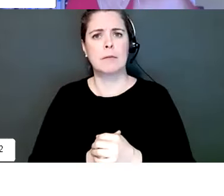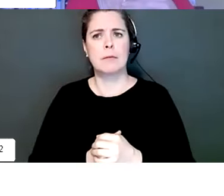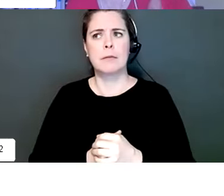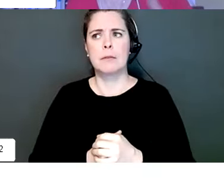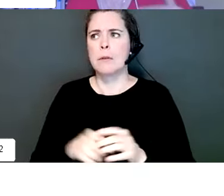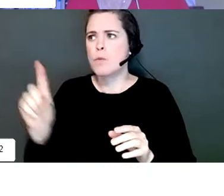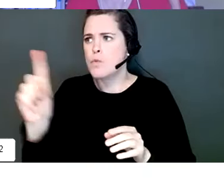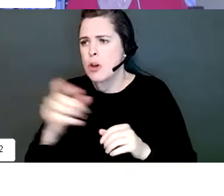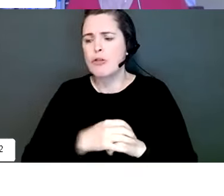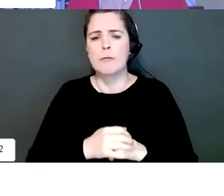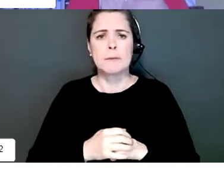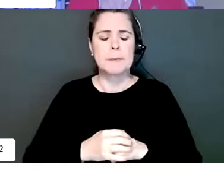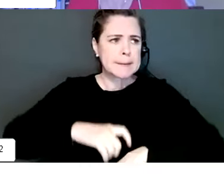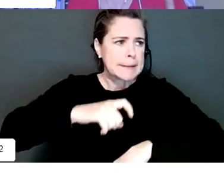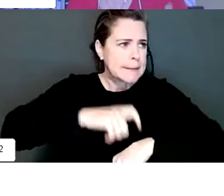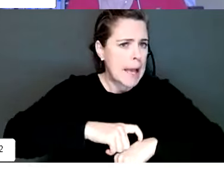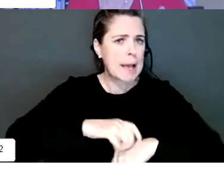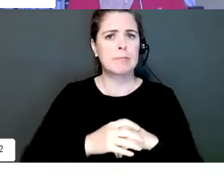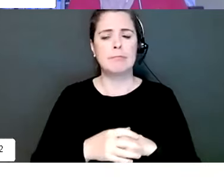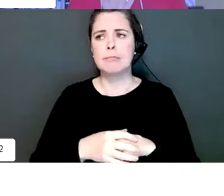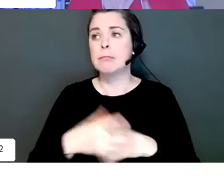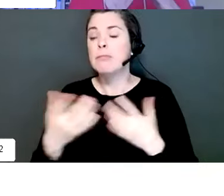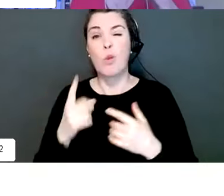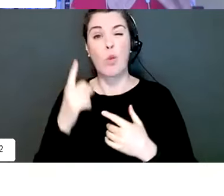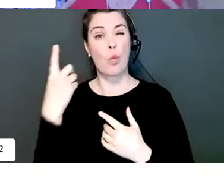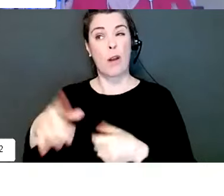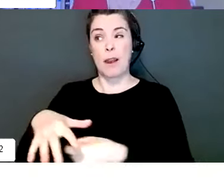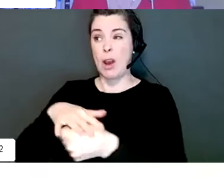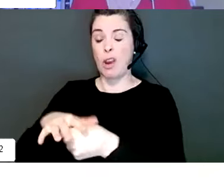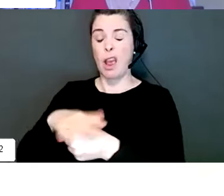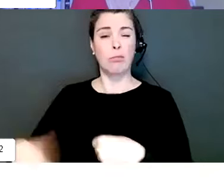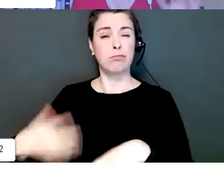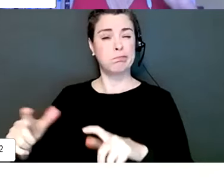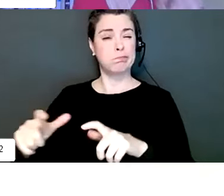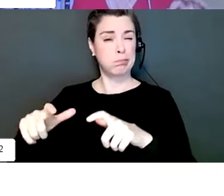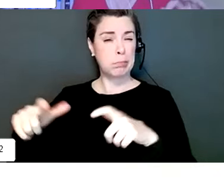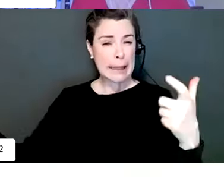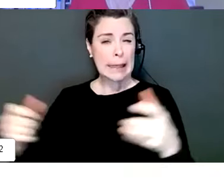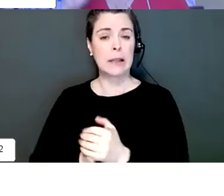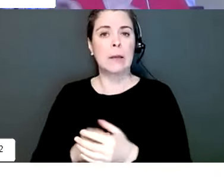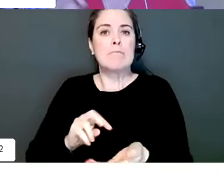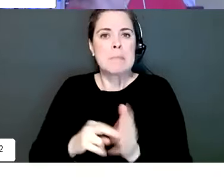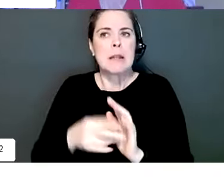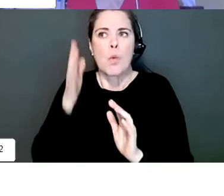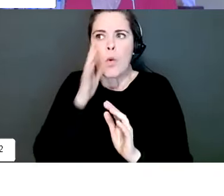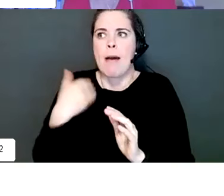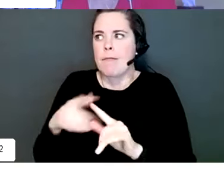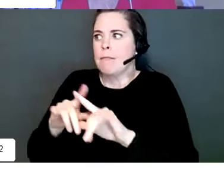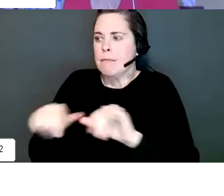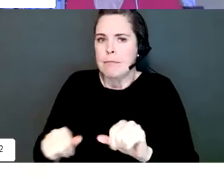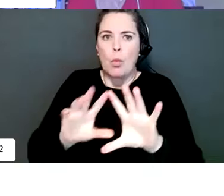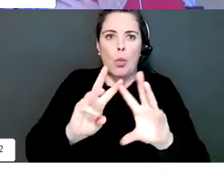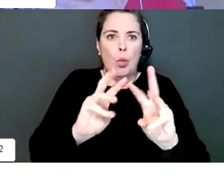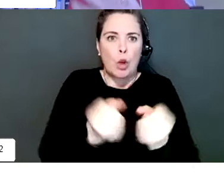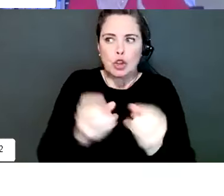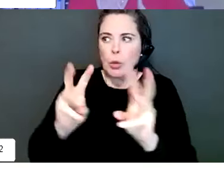so we'll run the same workshop at multiple times. We do have the cheerleaders who will show up to multiple